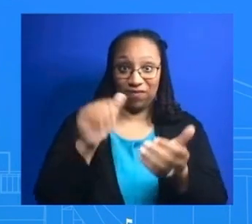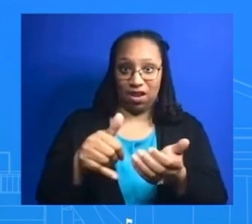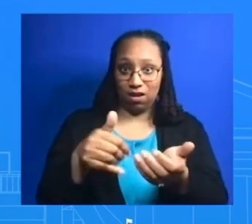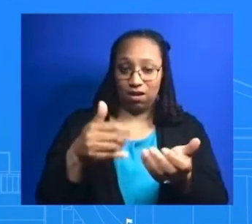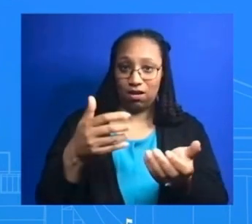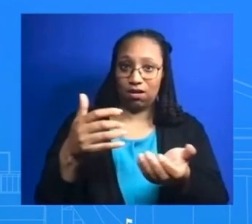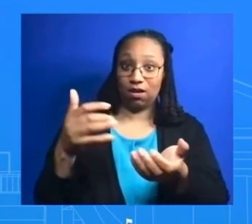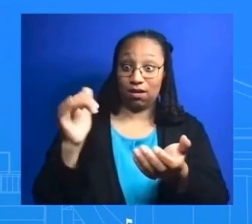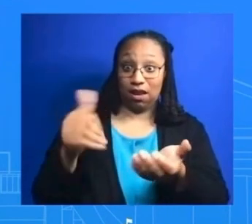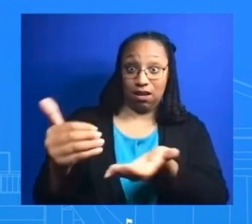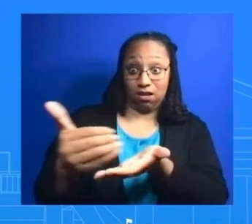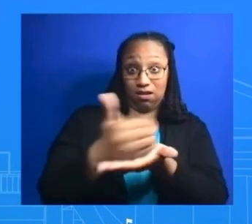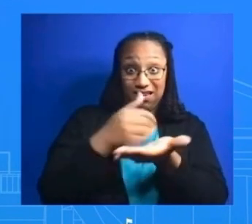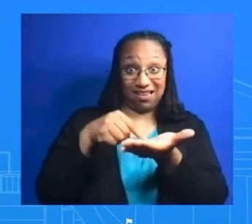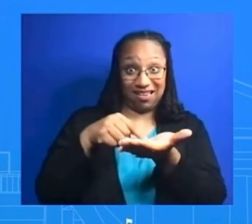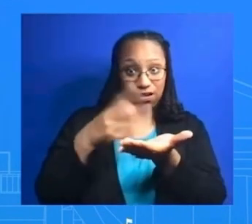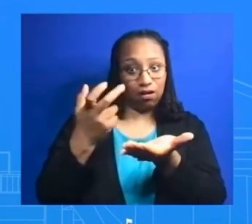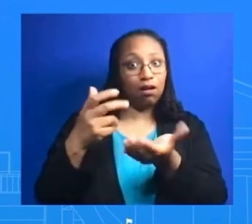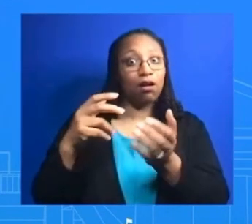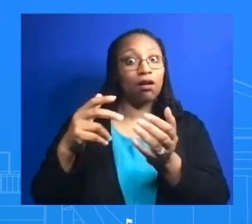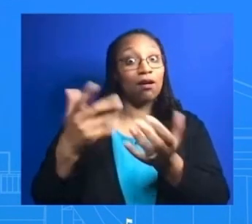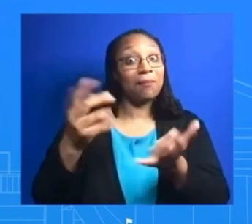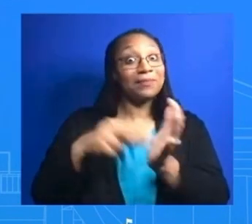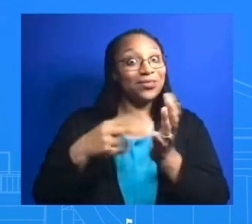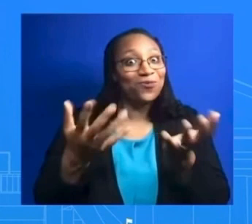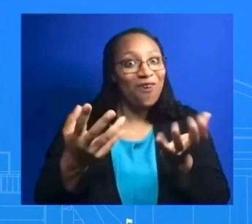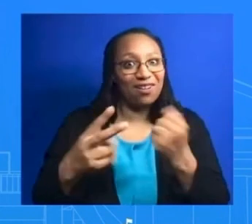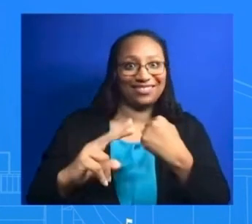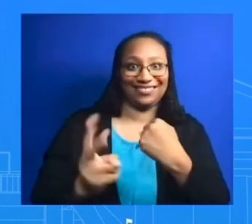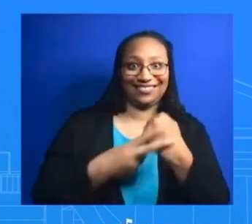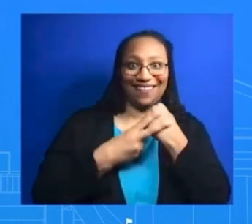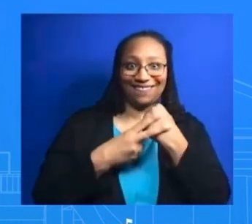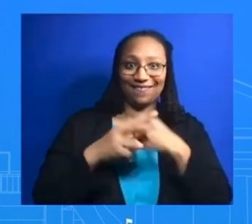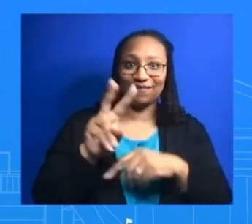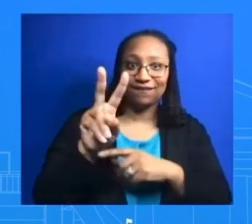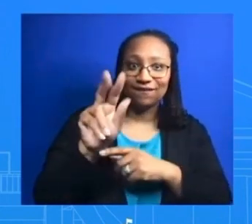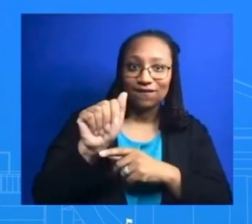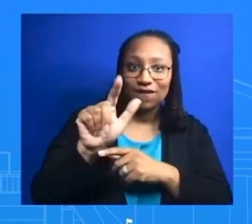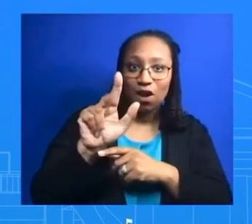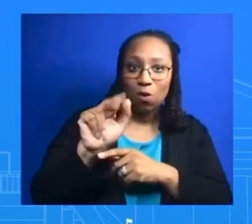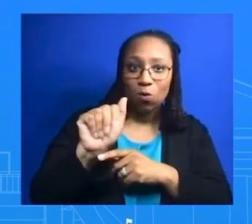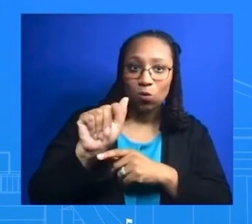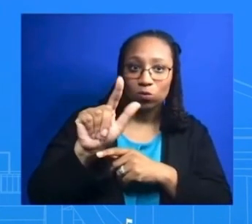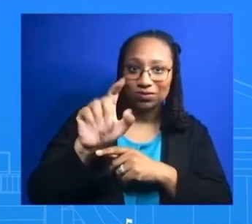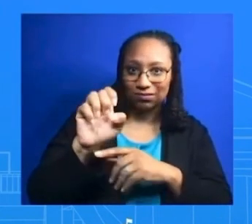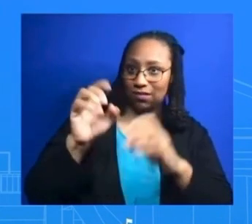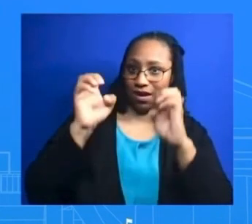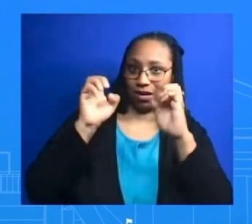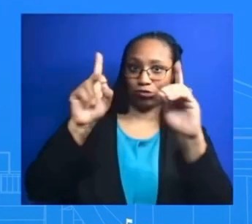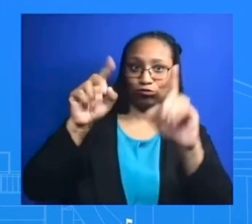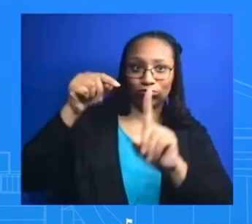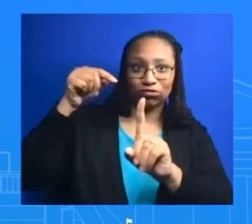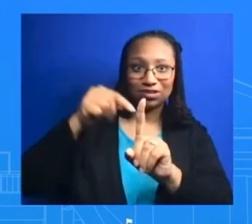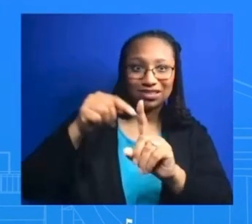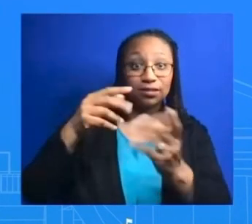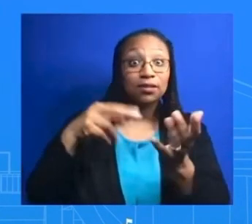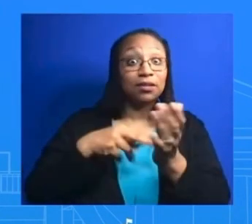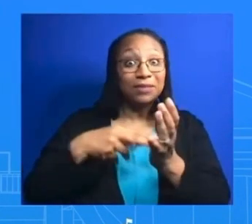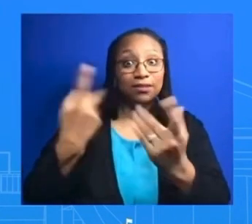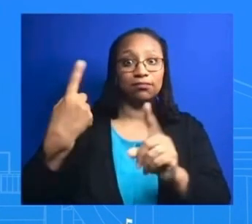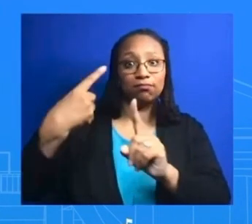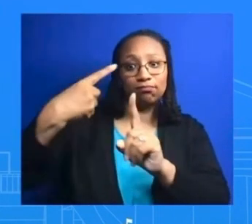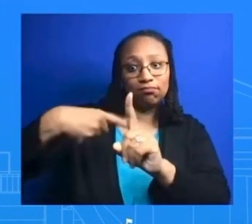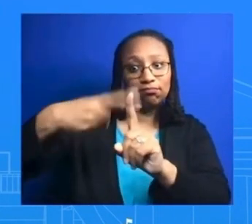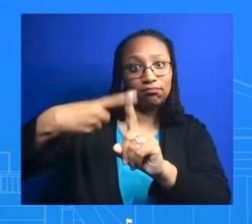SAVE. It'll cut monthly payments in half for all undergraduate loans. It'll cut payments